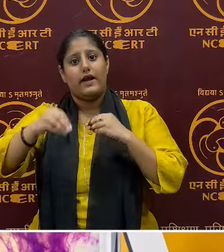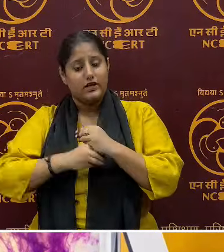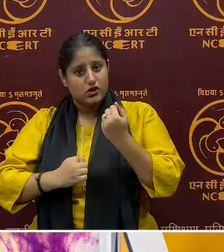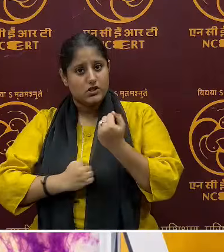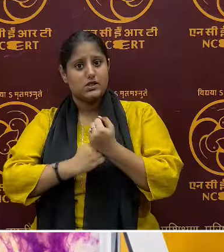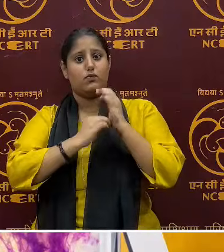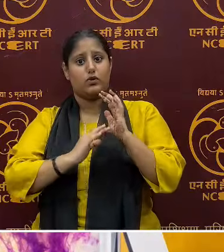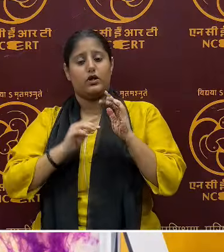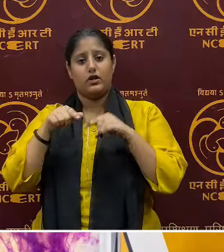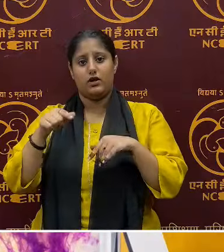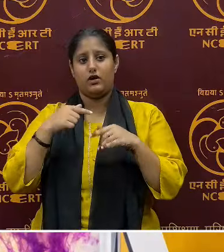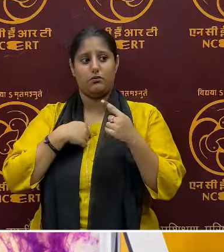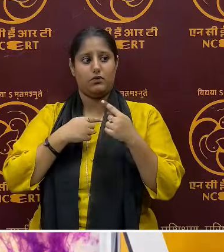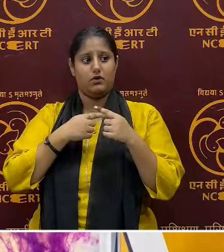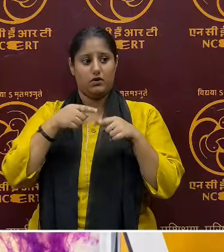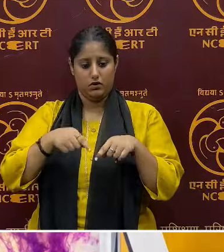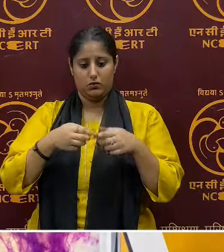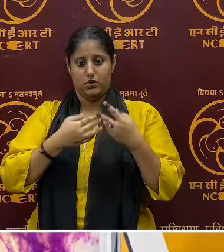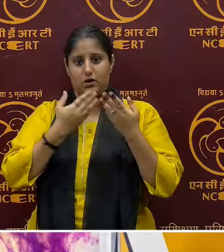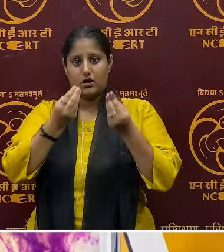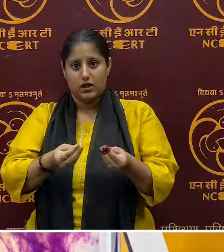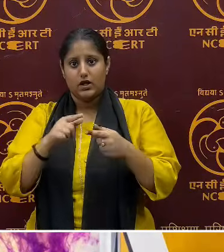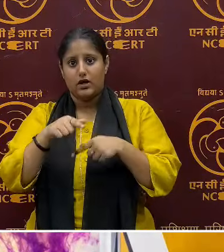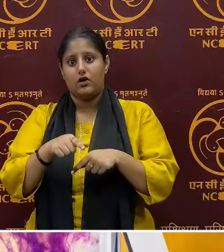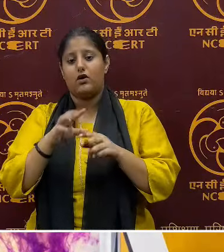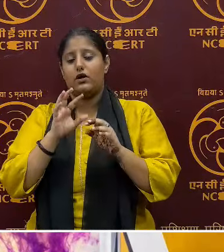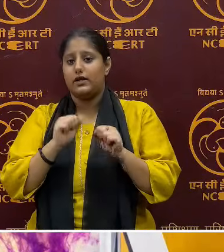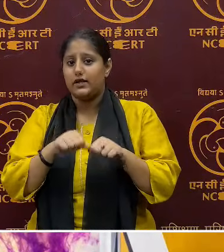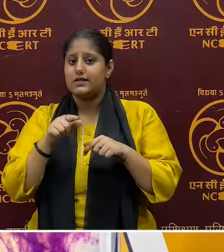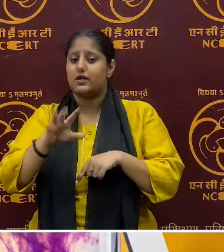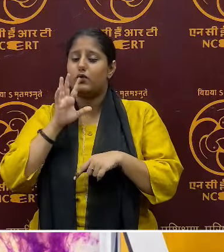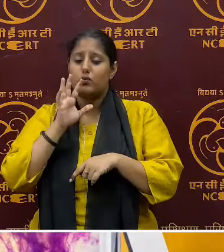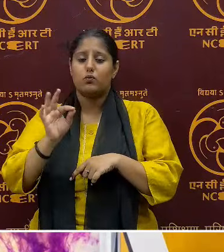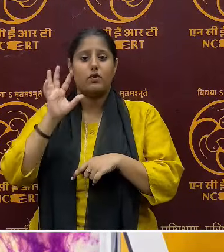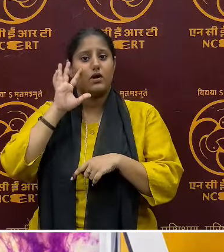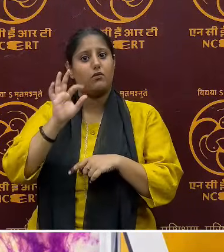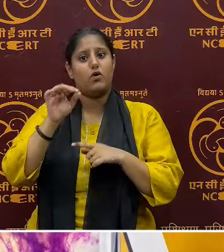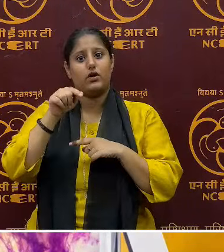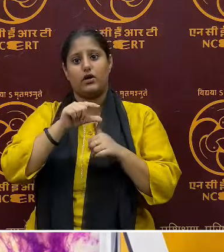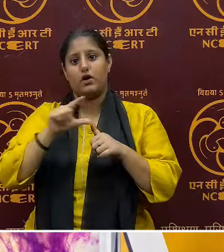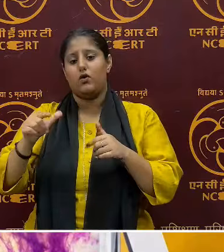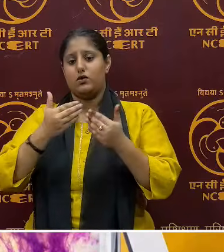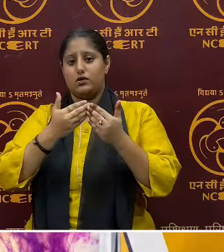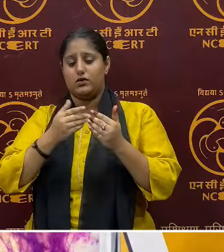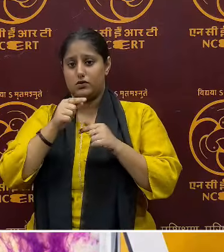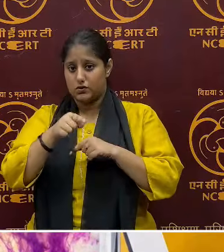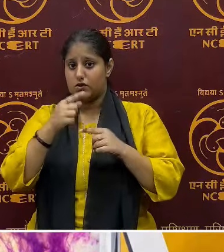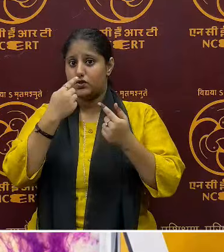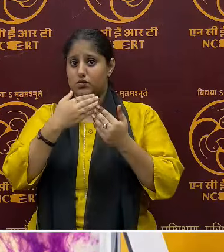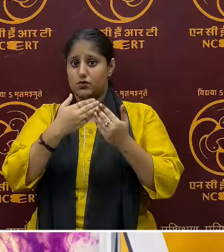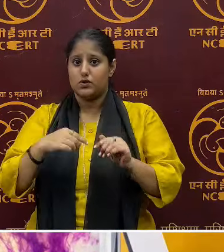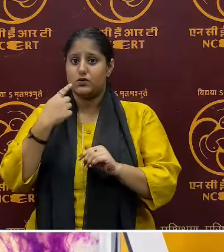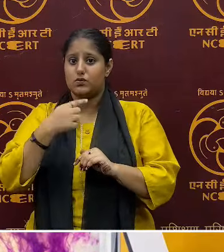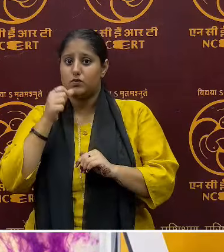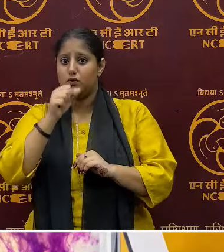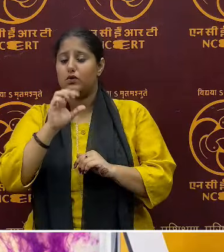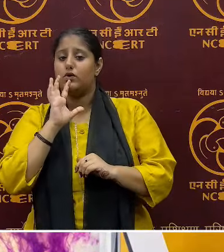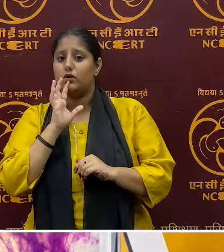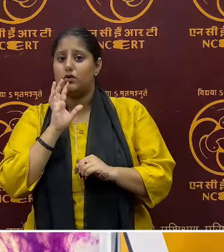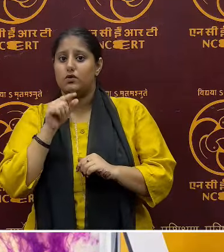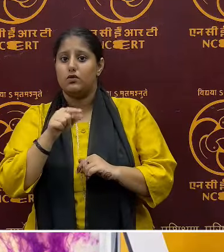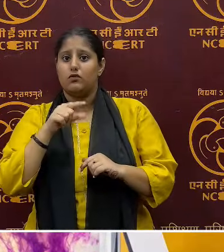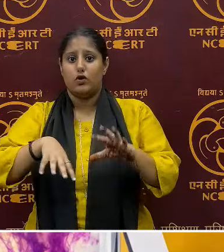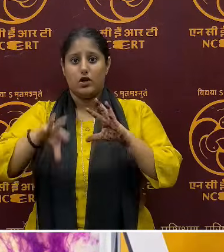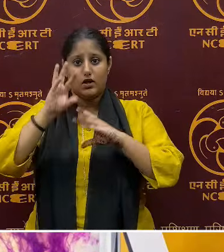that we are there to provide you. And of course, it is very important, especially for those students who learn